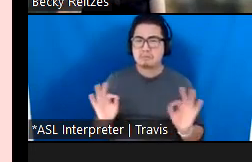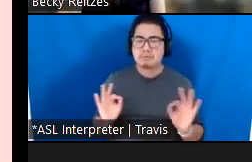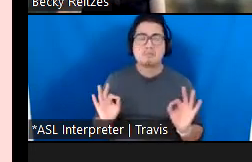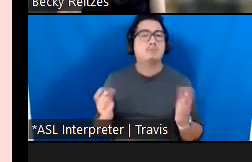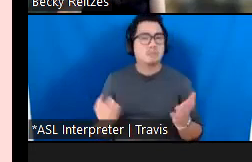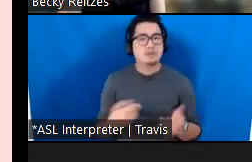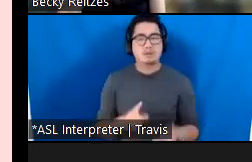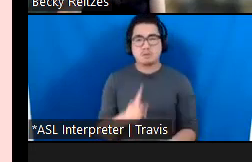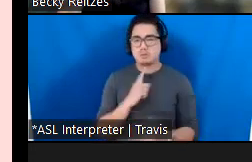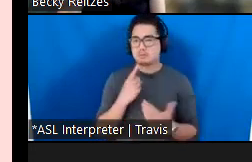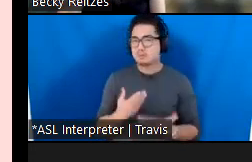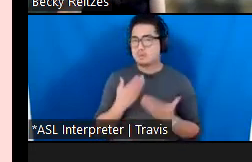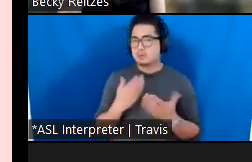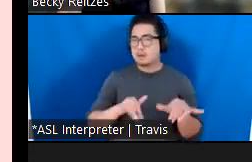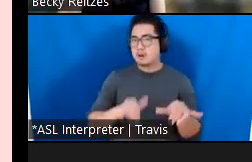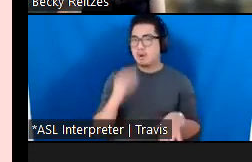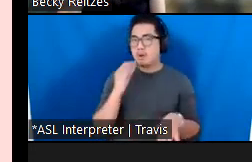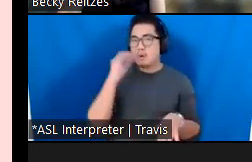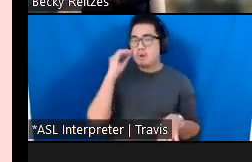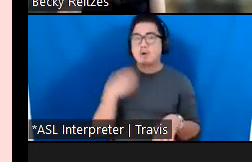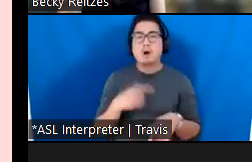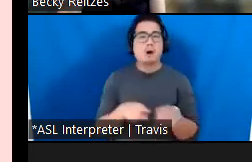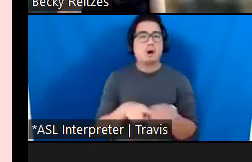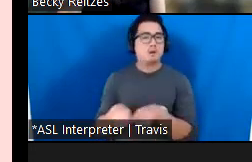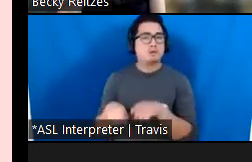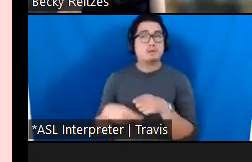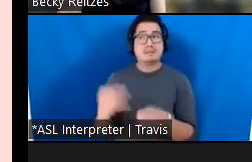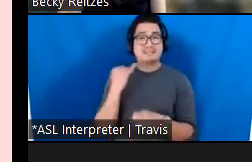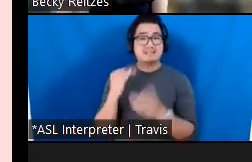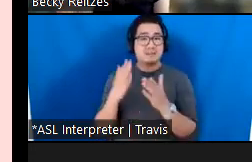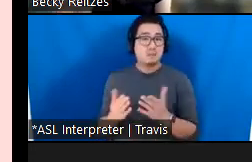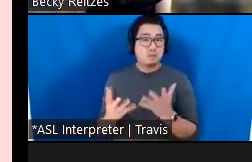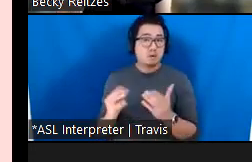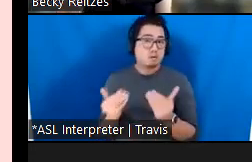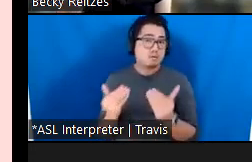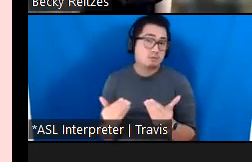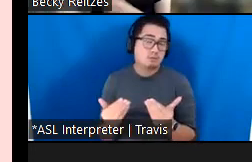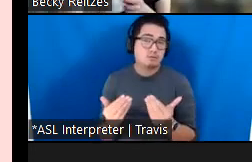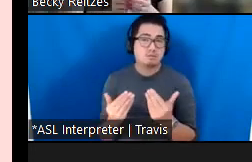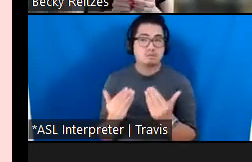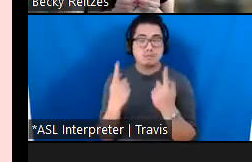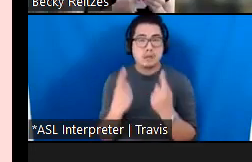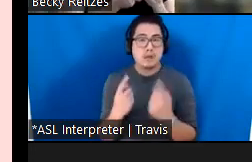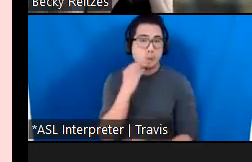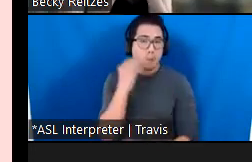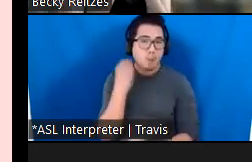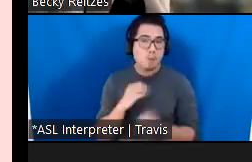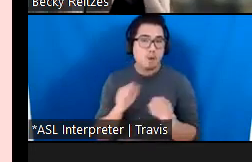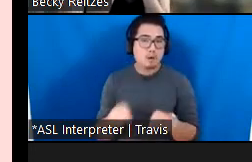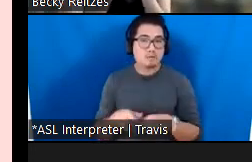do a home test. It's really important to know that if somebody does have COVID, they're actually